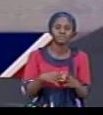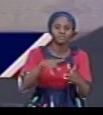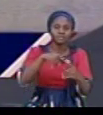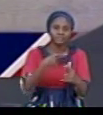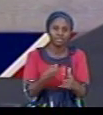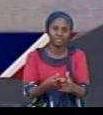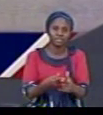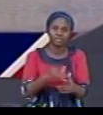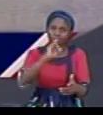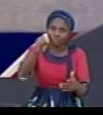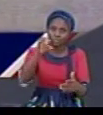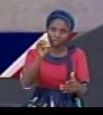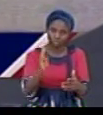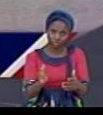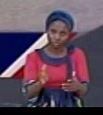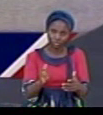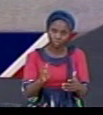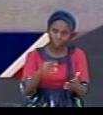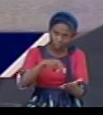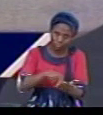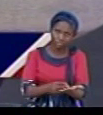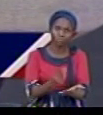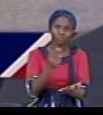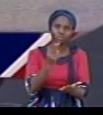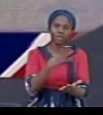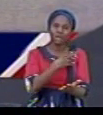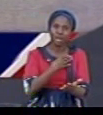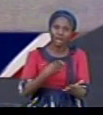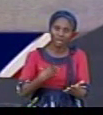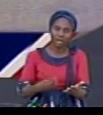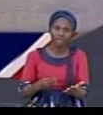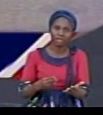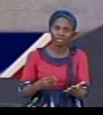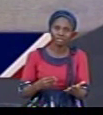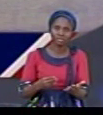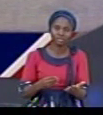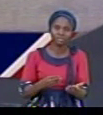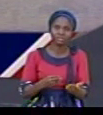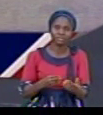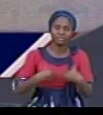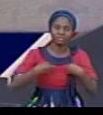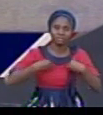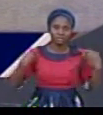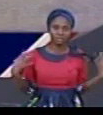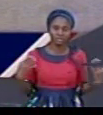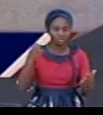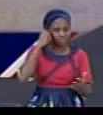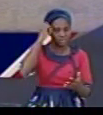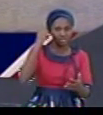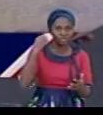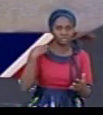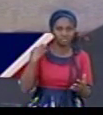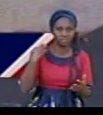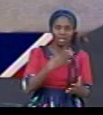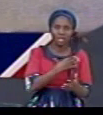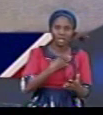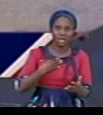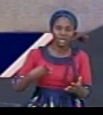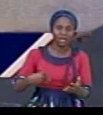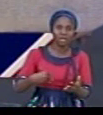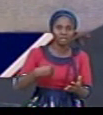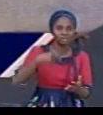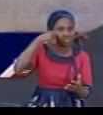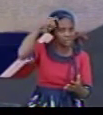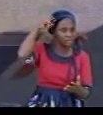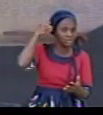Then Job arose and rent his mantle and shaved his head, and he